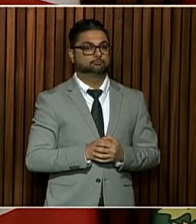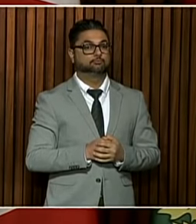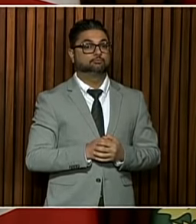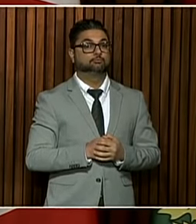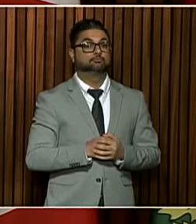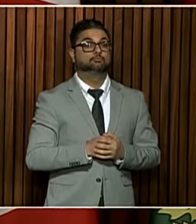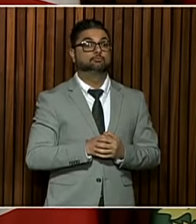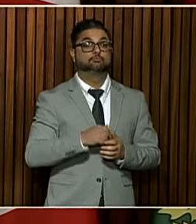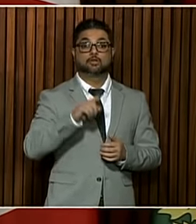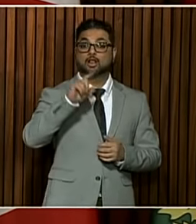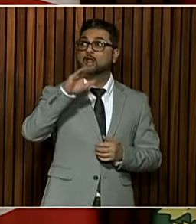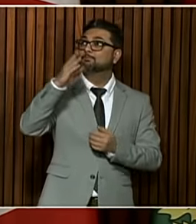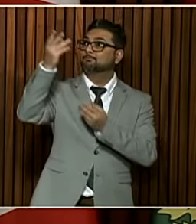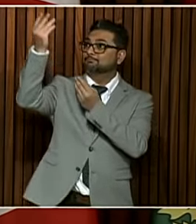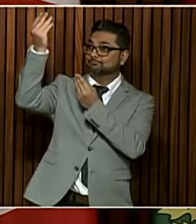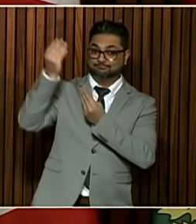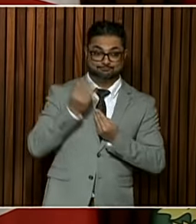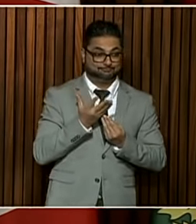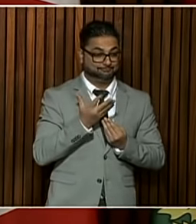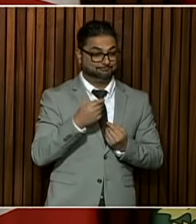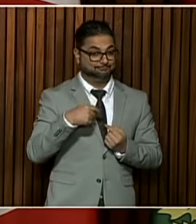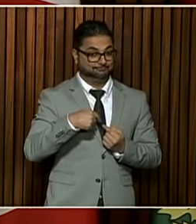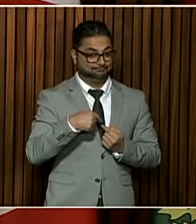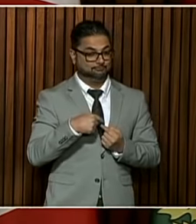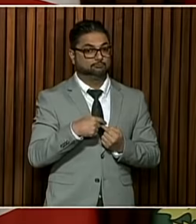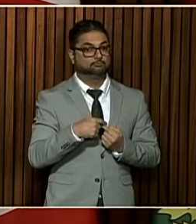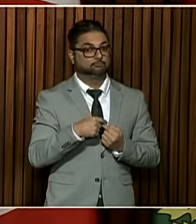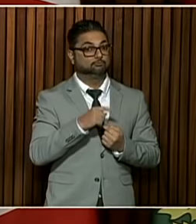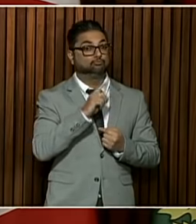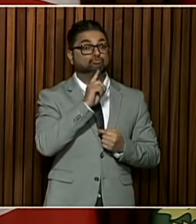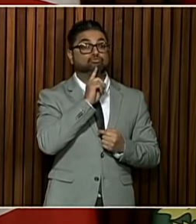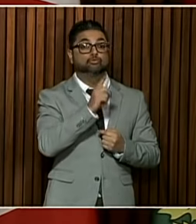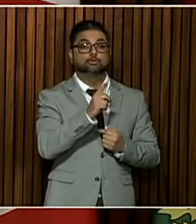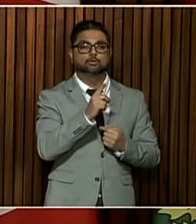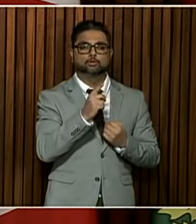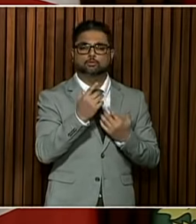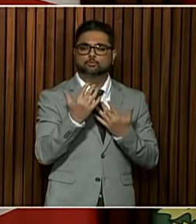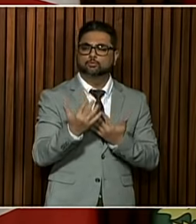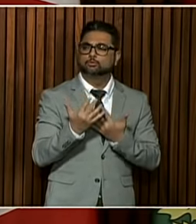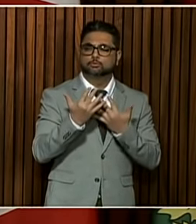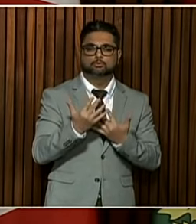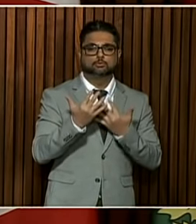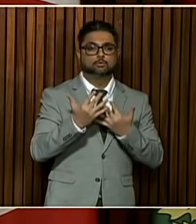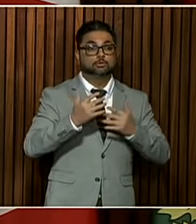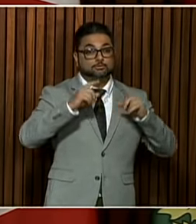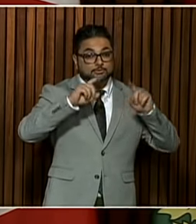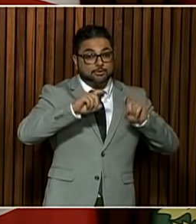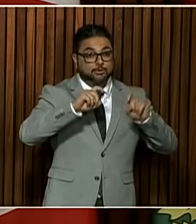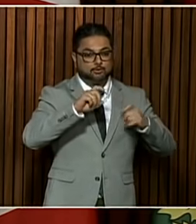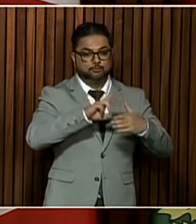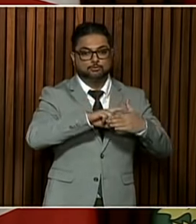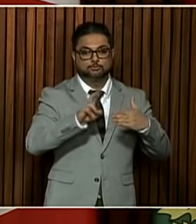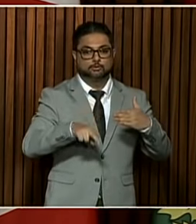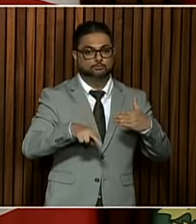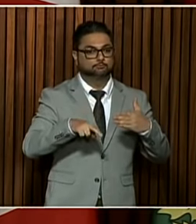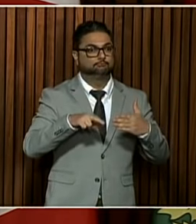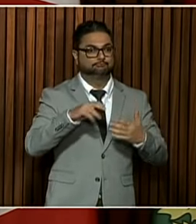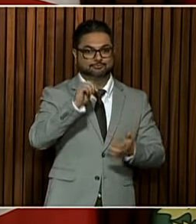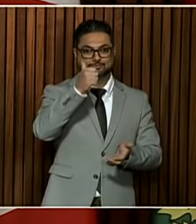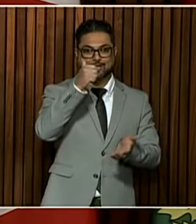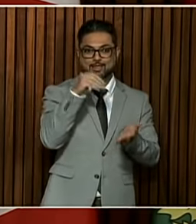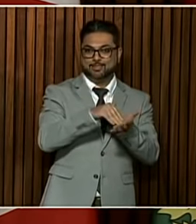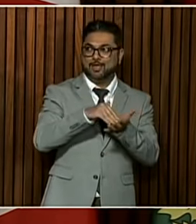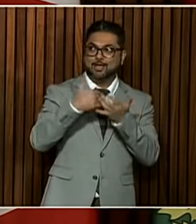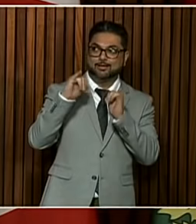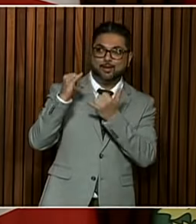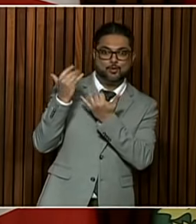is going down. We were over 10,000, now we're just around 8,500. And so more work to be done, but it's going